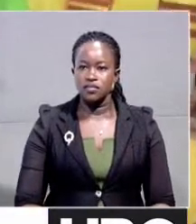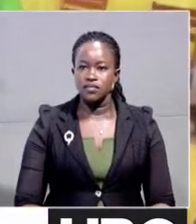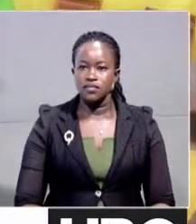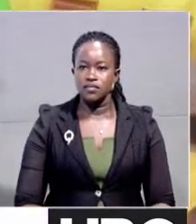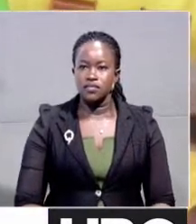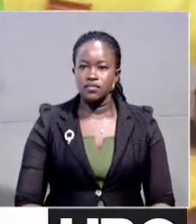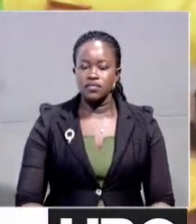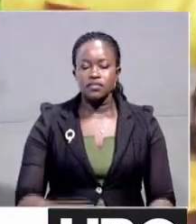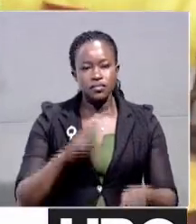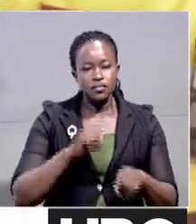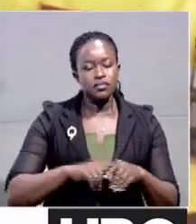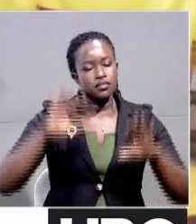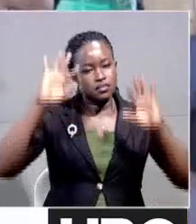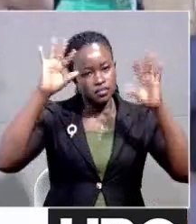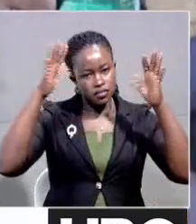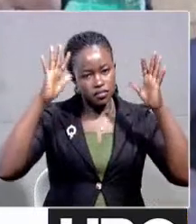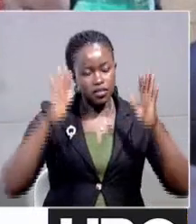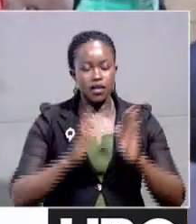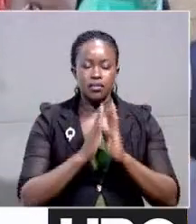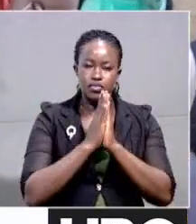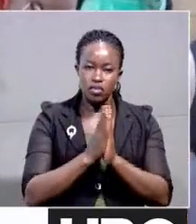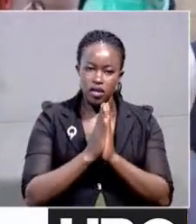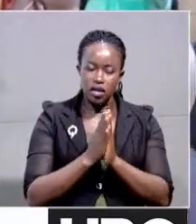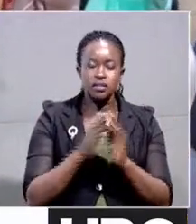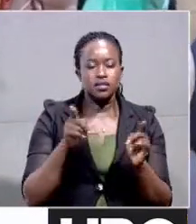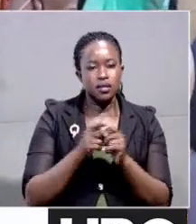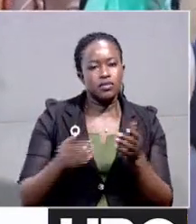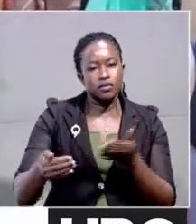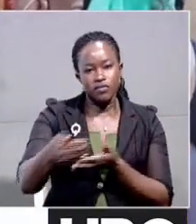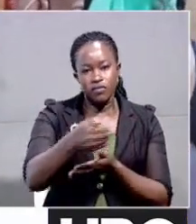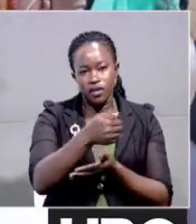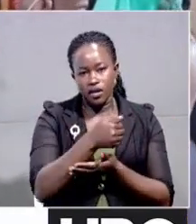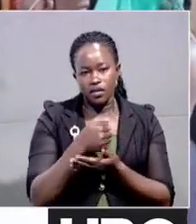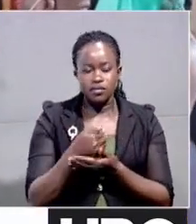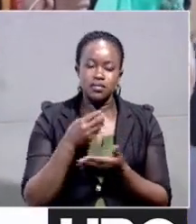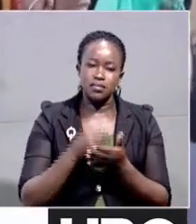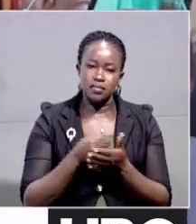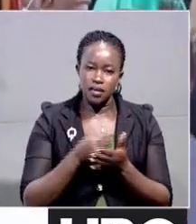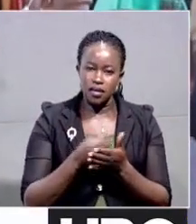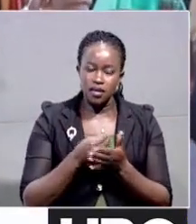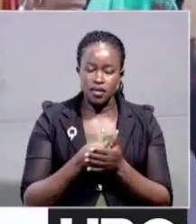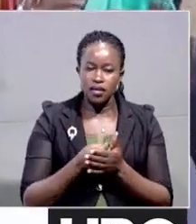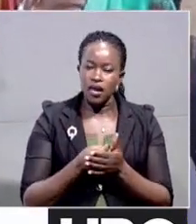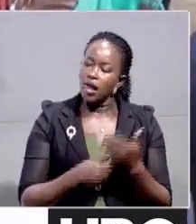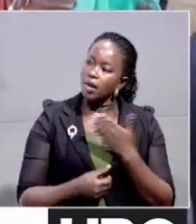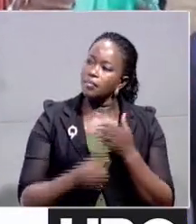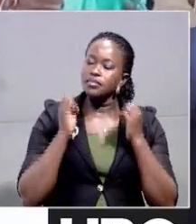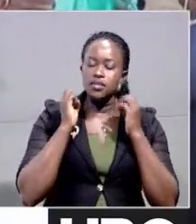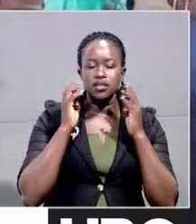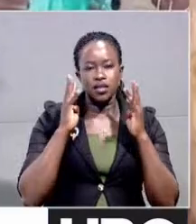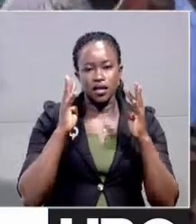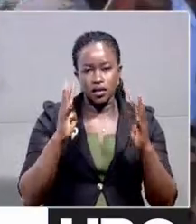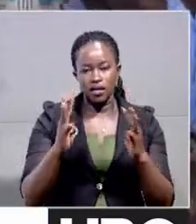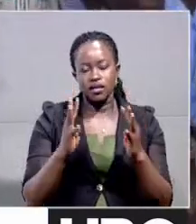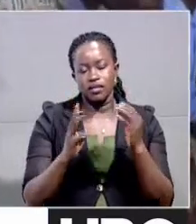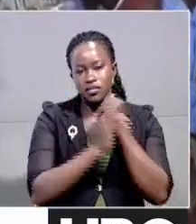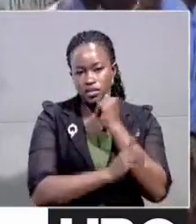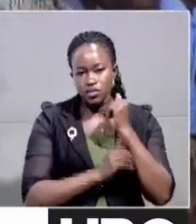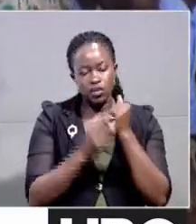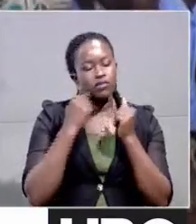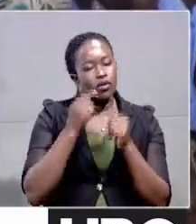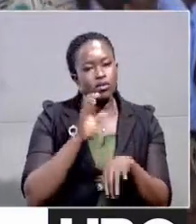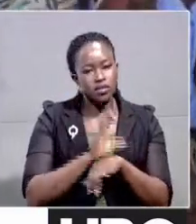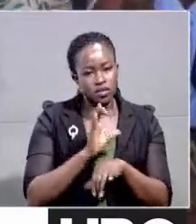While celebrating Holy Mass during a fundraising drive for St. Chizito Chengeza Catholic Church in Mitiana District, Monsignor Mukasa